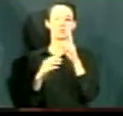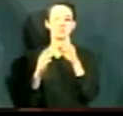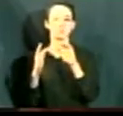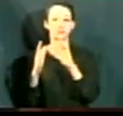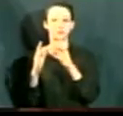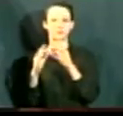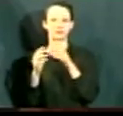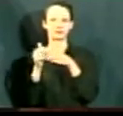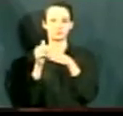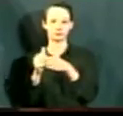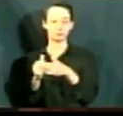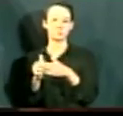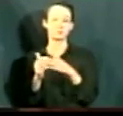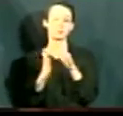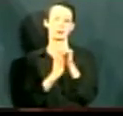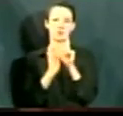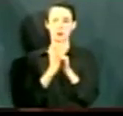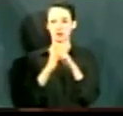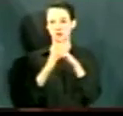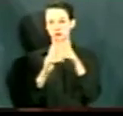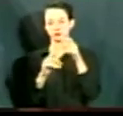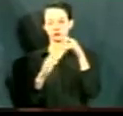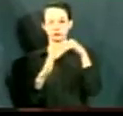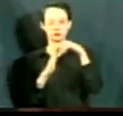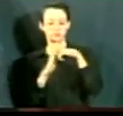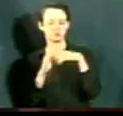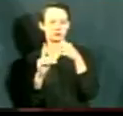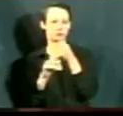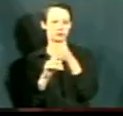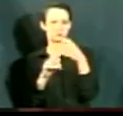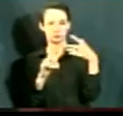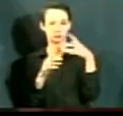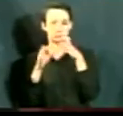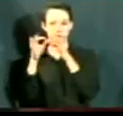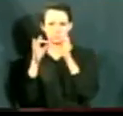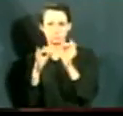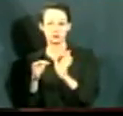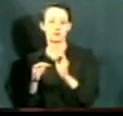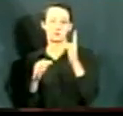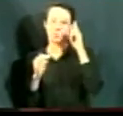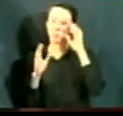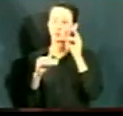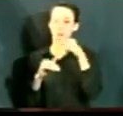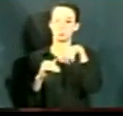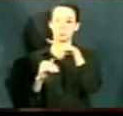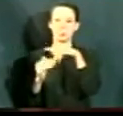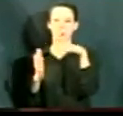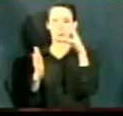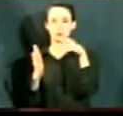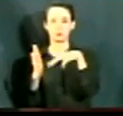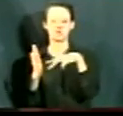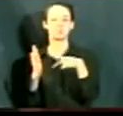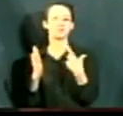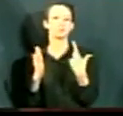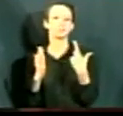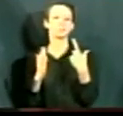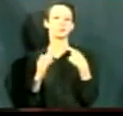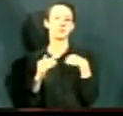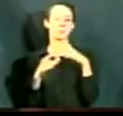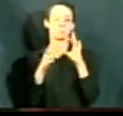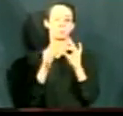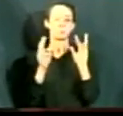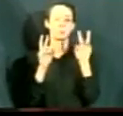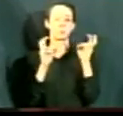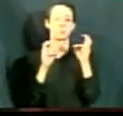is very detailed, and I hope you've had a chance to look over it. I'm mostly quoting from it. Title IX